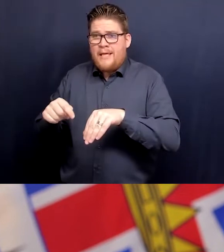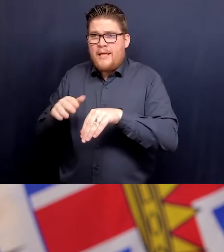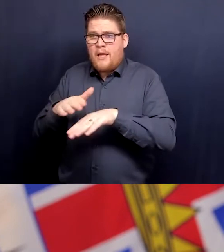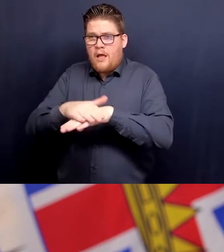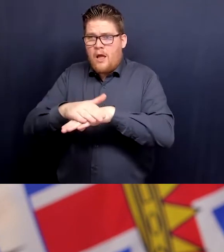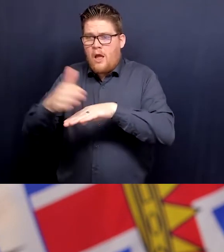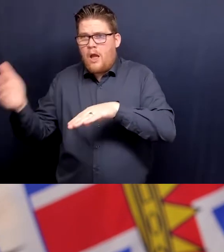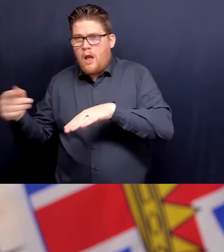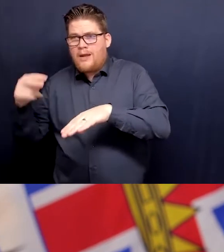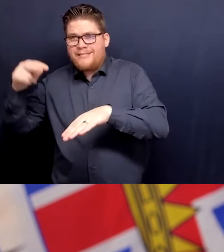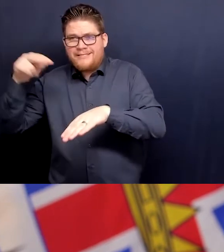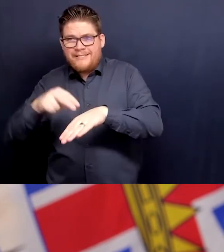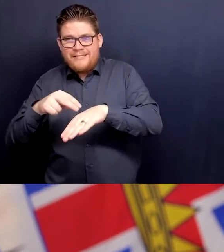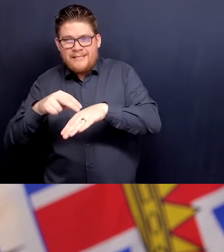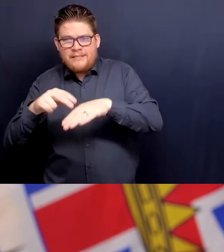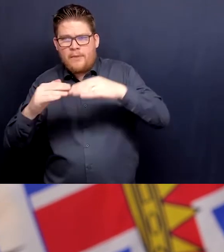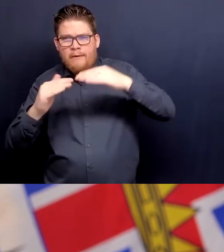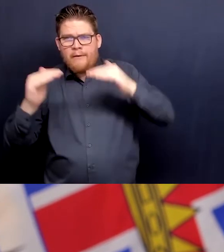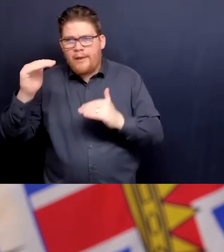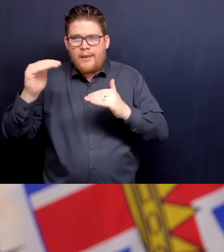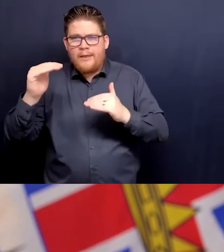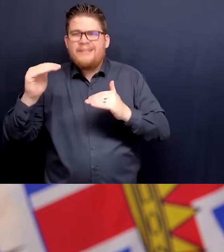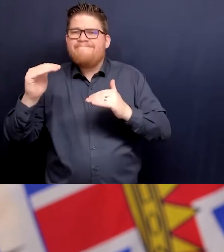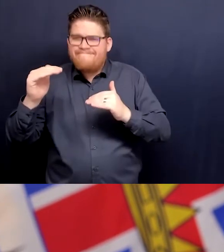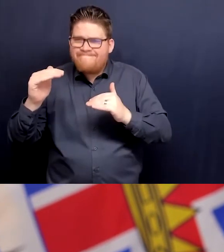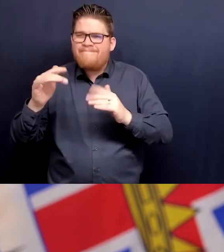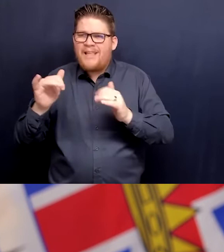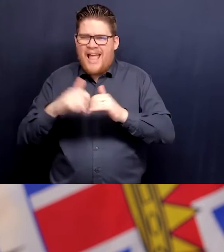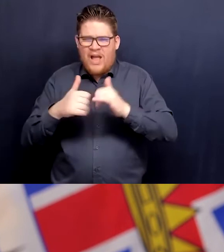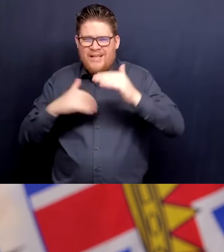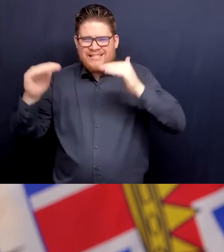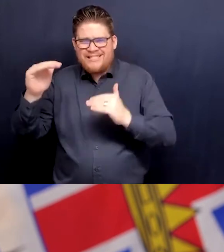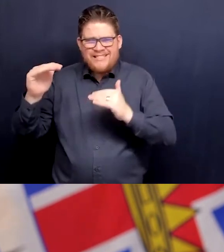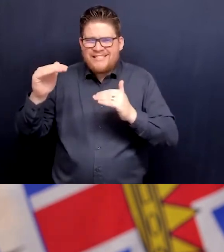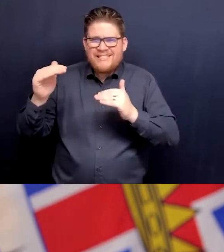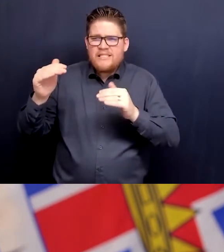And so how do we use this opportunity to start addressing some of those?